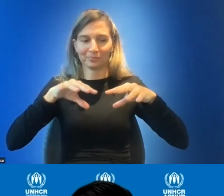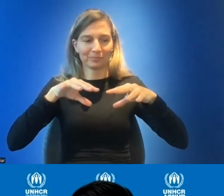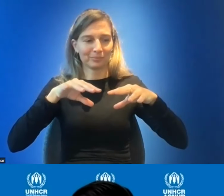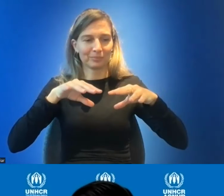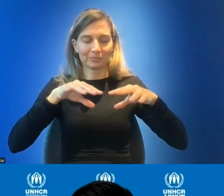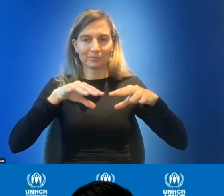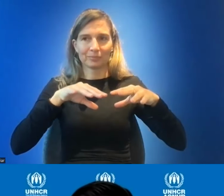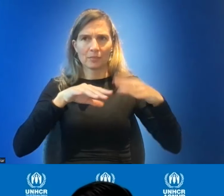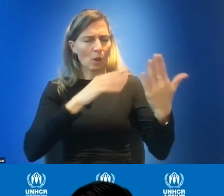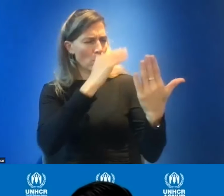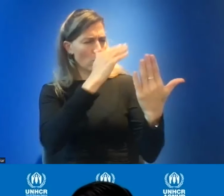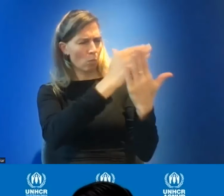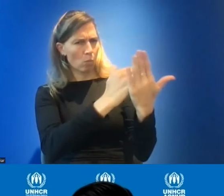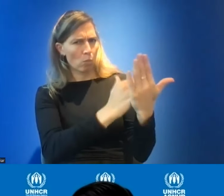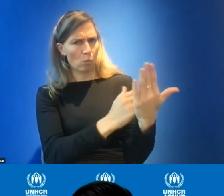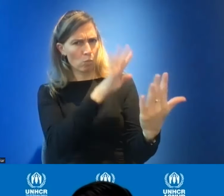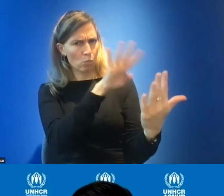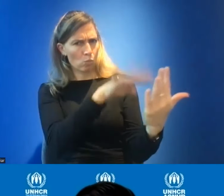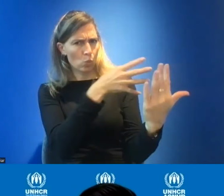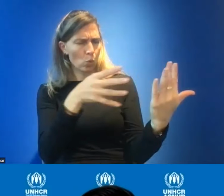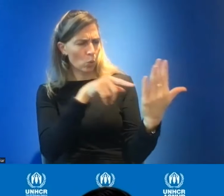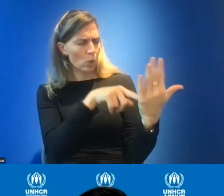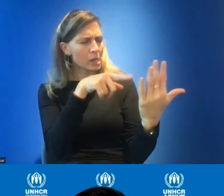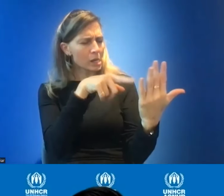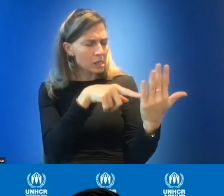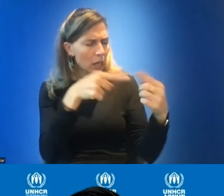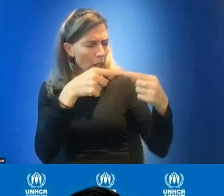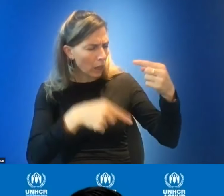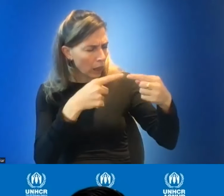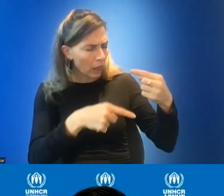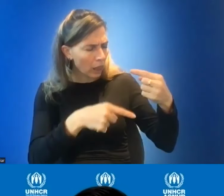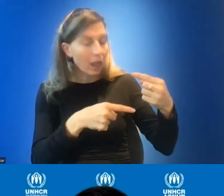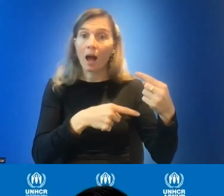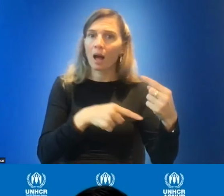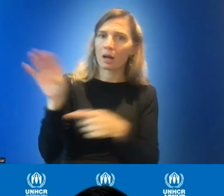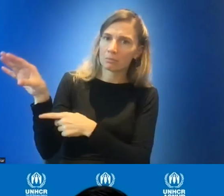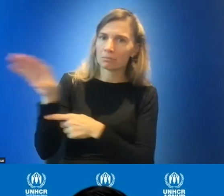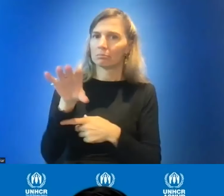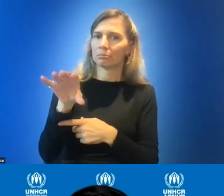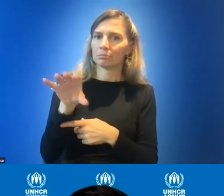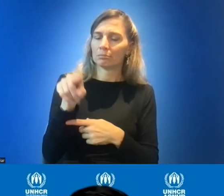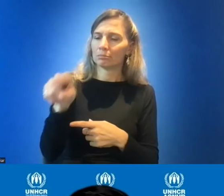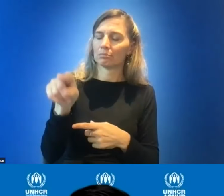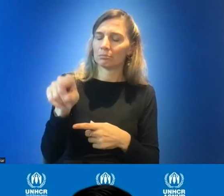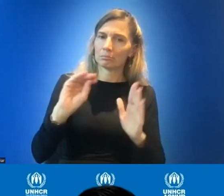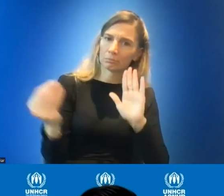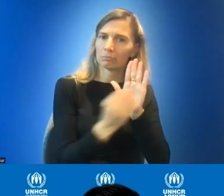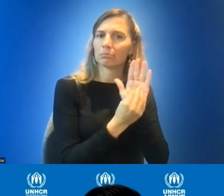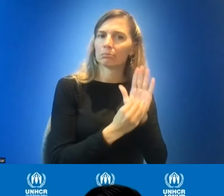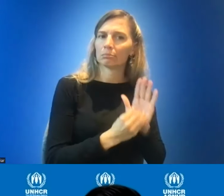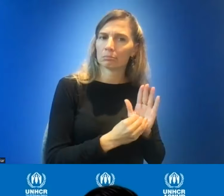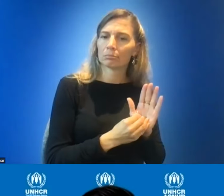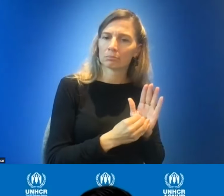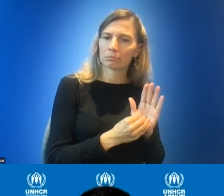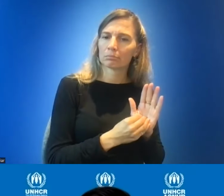for further work. And again, at an advocacy level, sharing as well with donors, member states who may